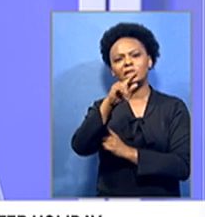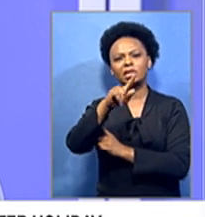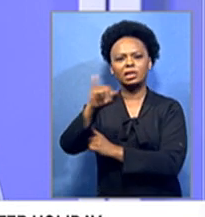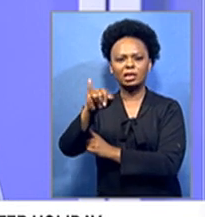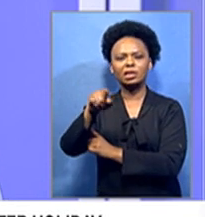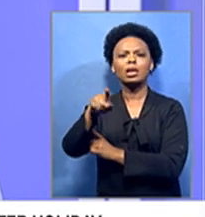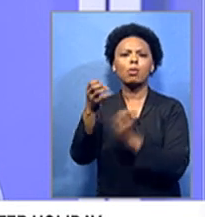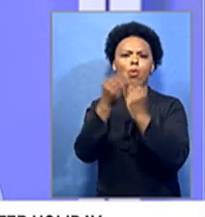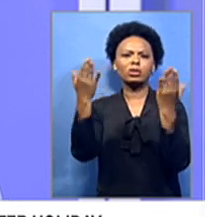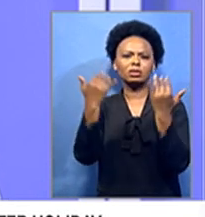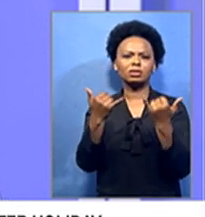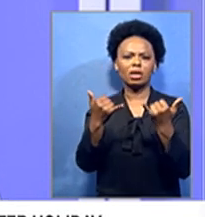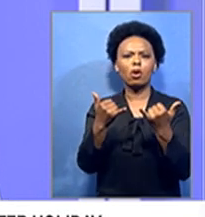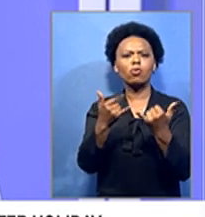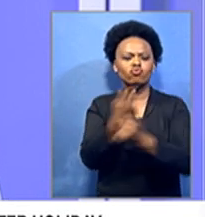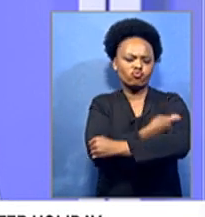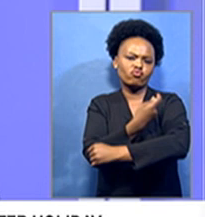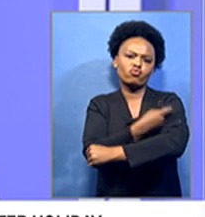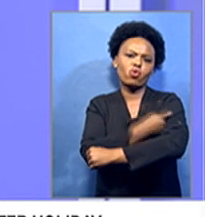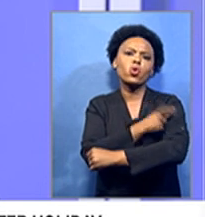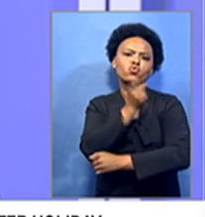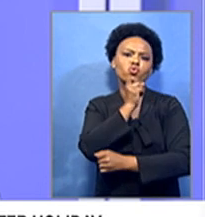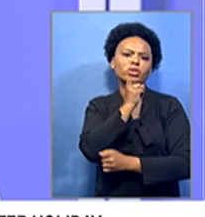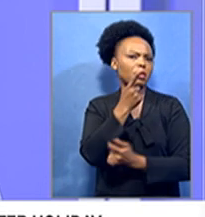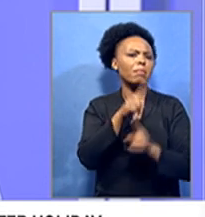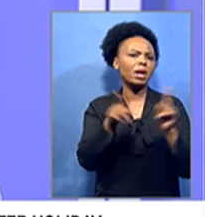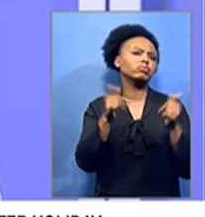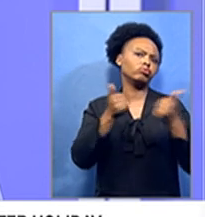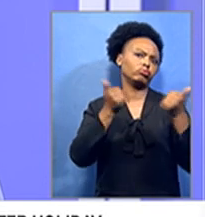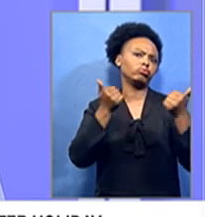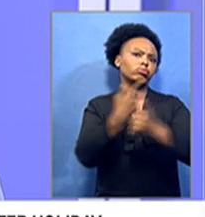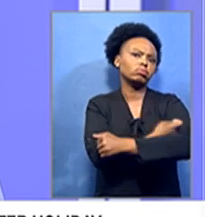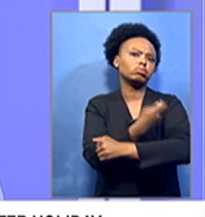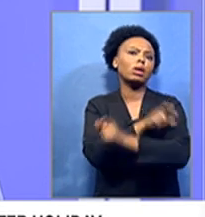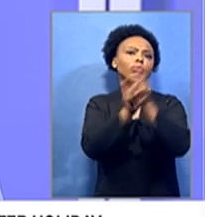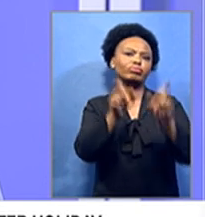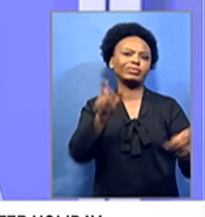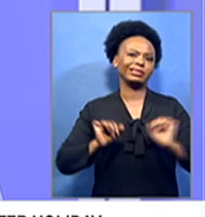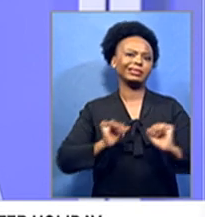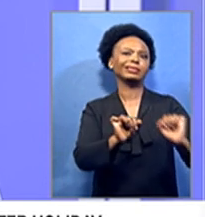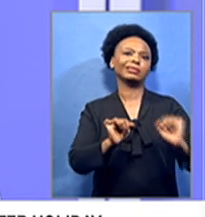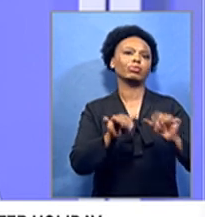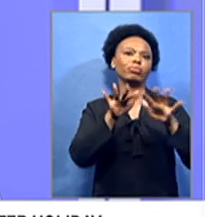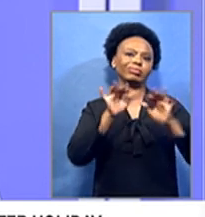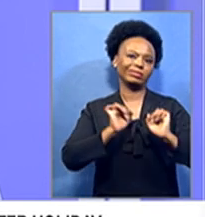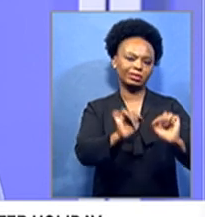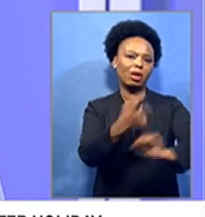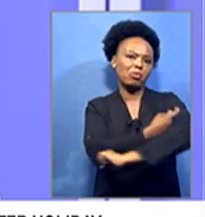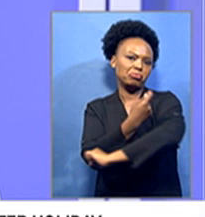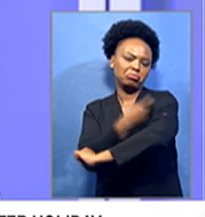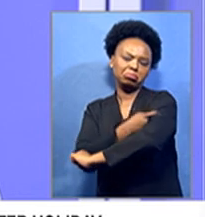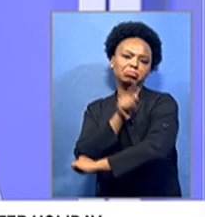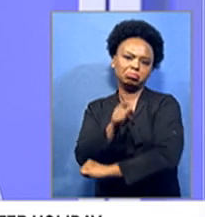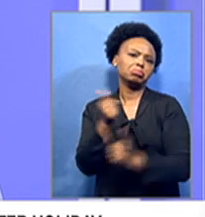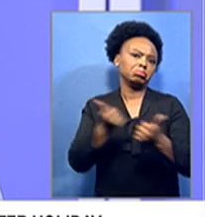in the middle of their vaccination process. In fact, they've done pretty well when it comes to the number of people that have actually been vaccinated, and yet they're